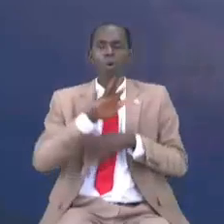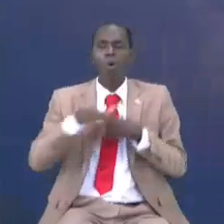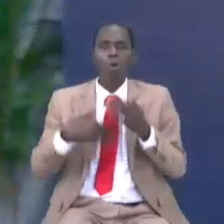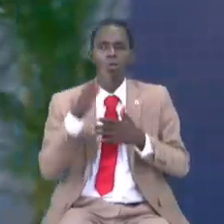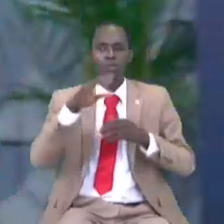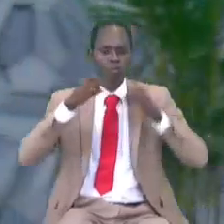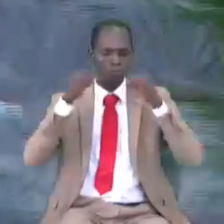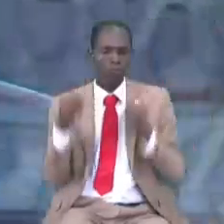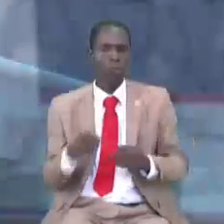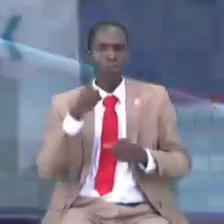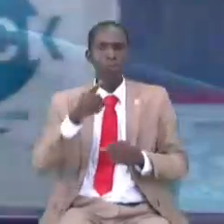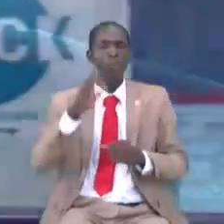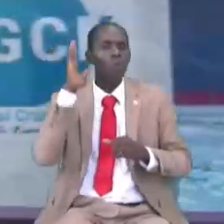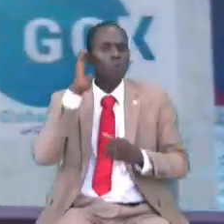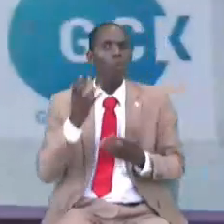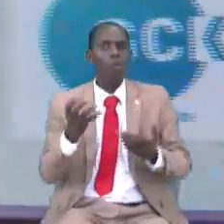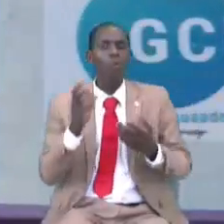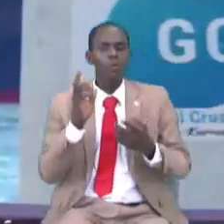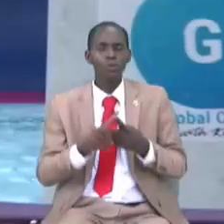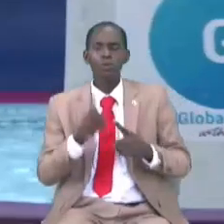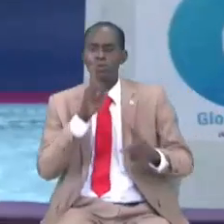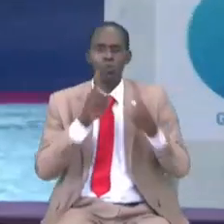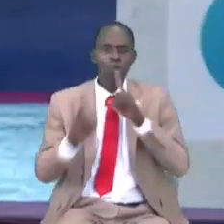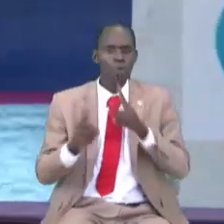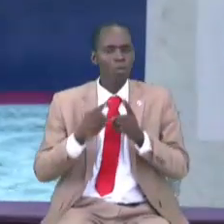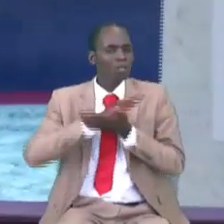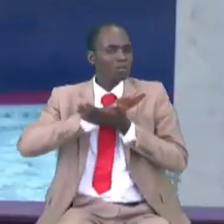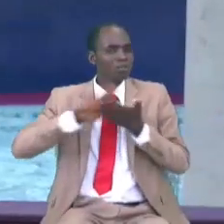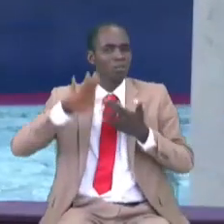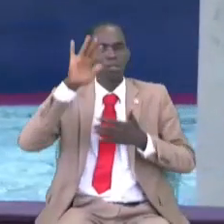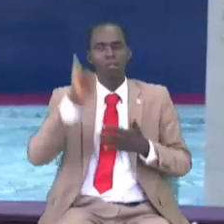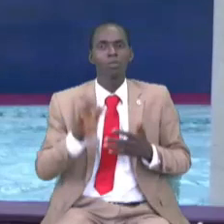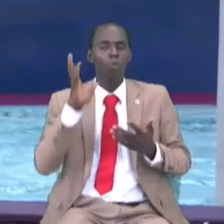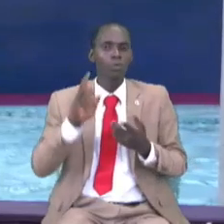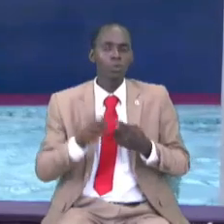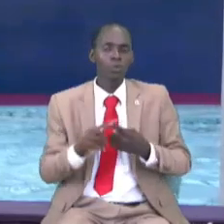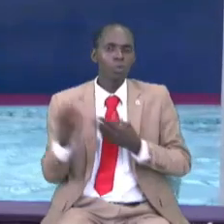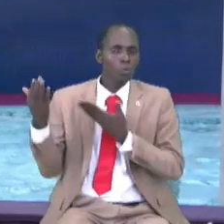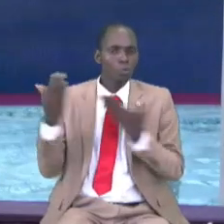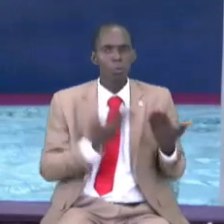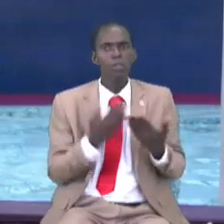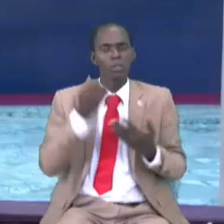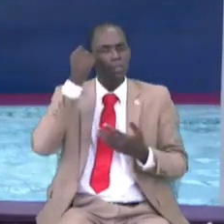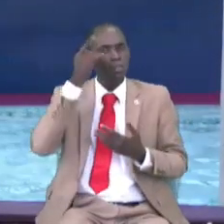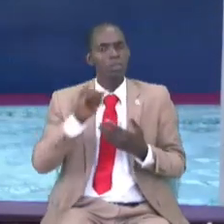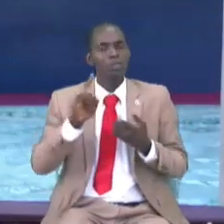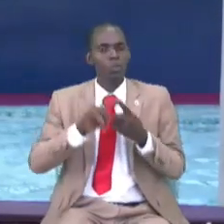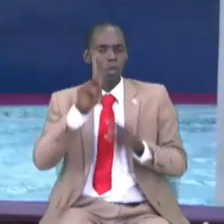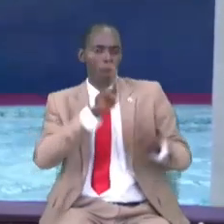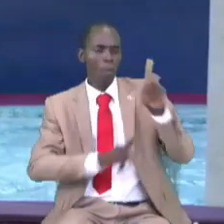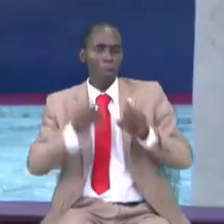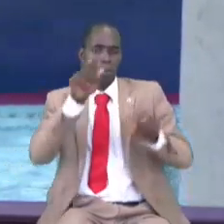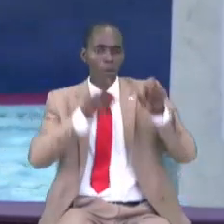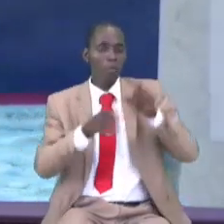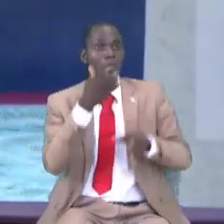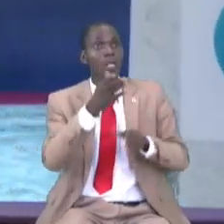to bring conviction on the people there. Escape, because you don't have any time to